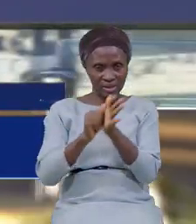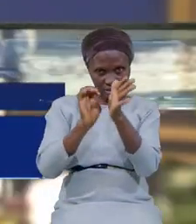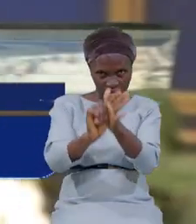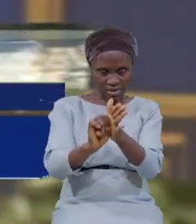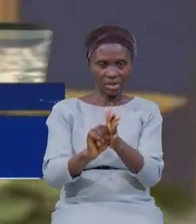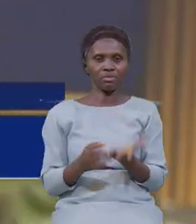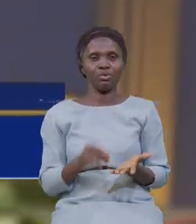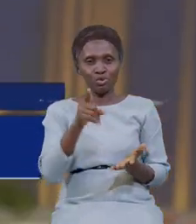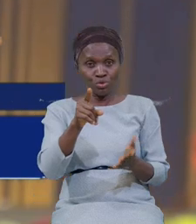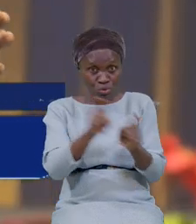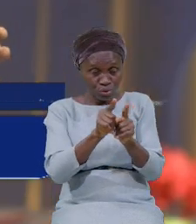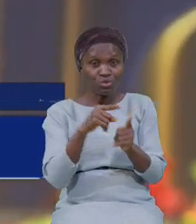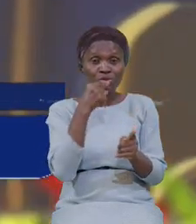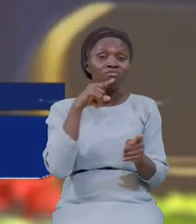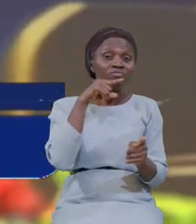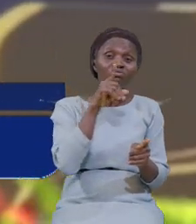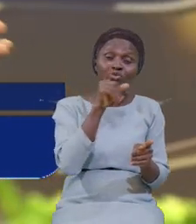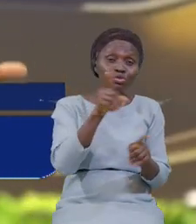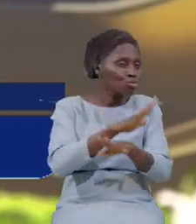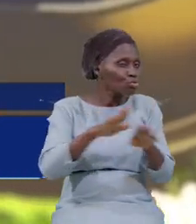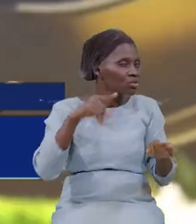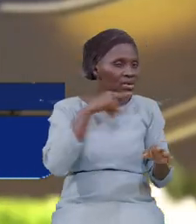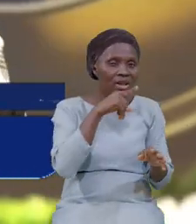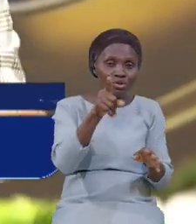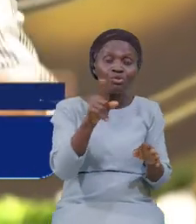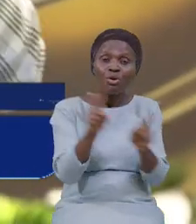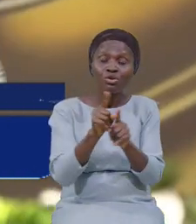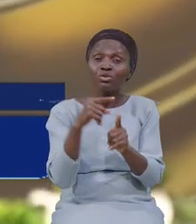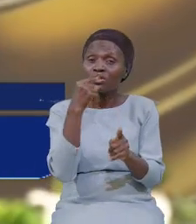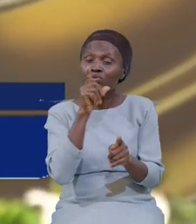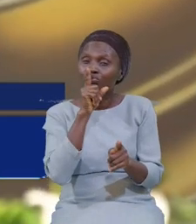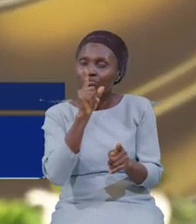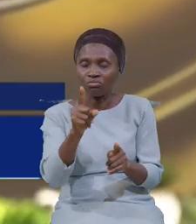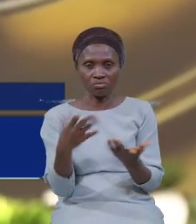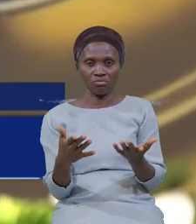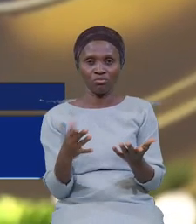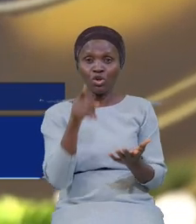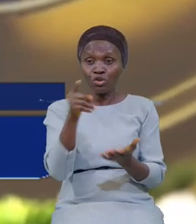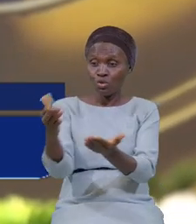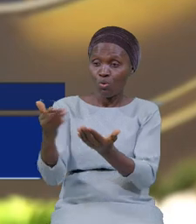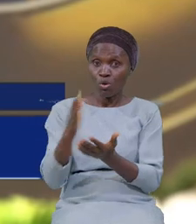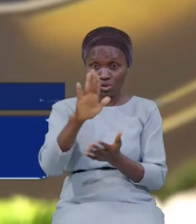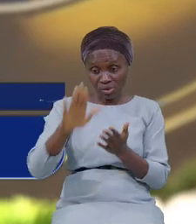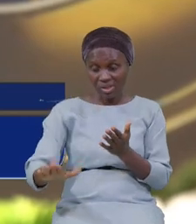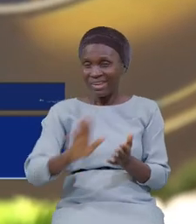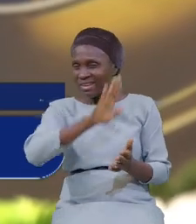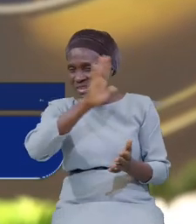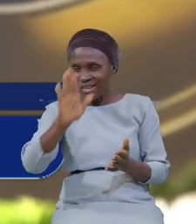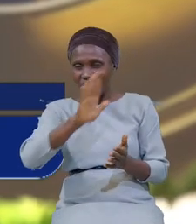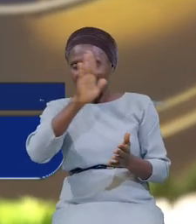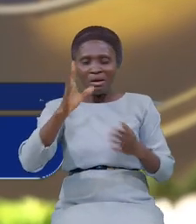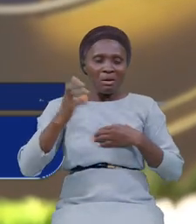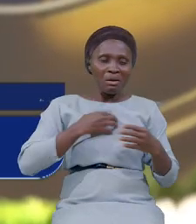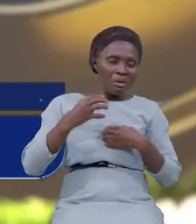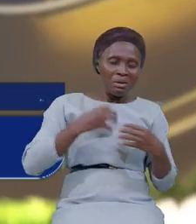child to be truthful. Be an example. You want the child never to complain, never